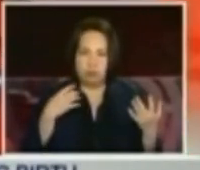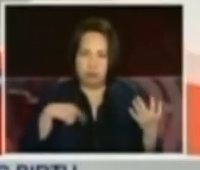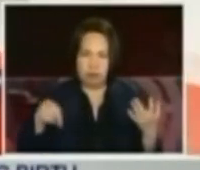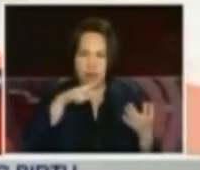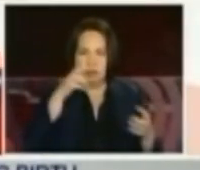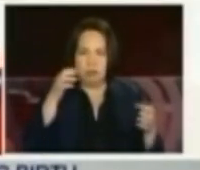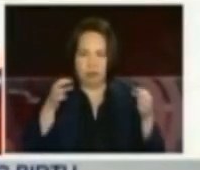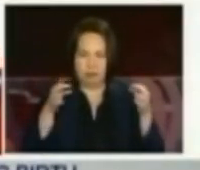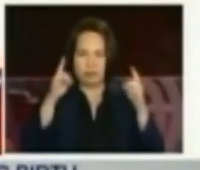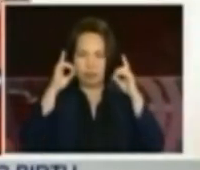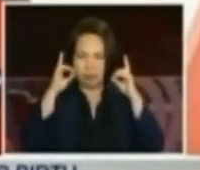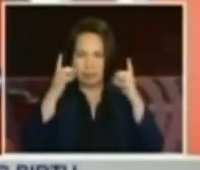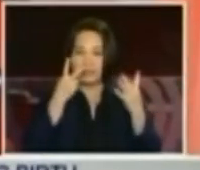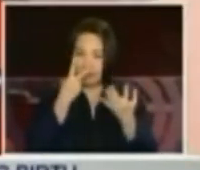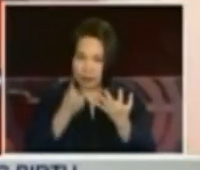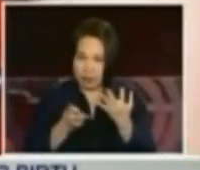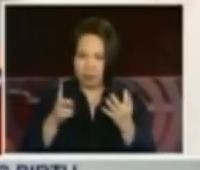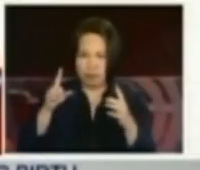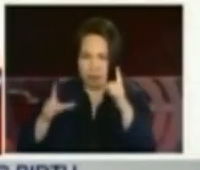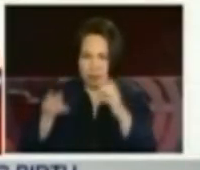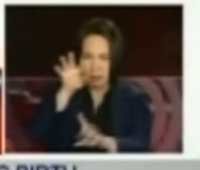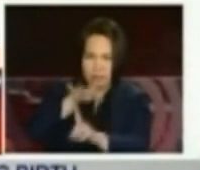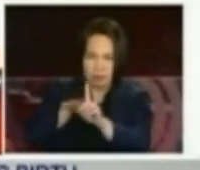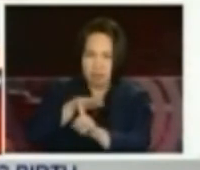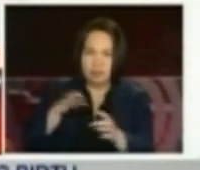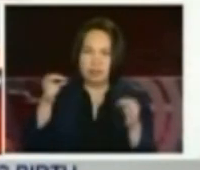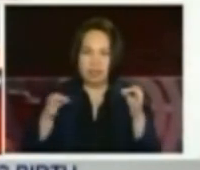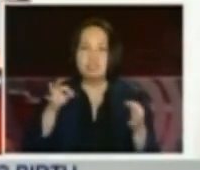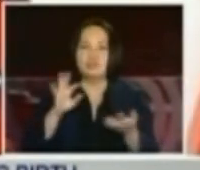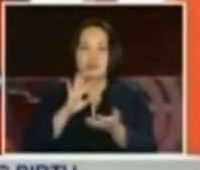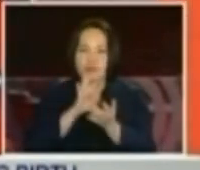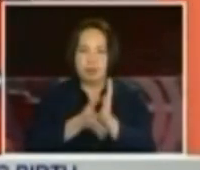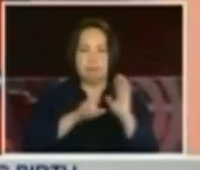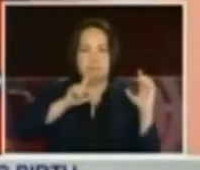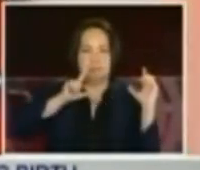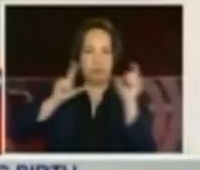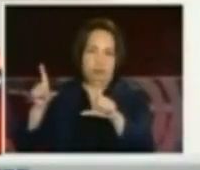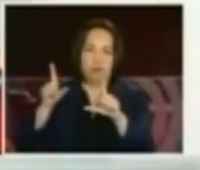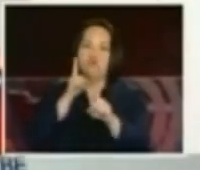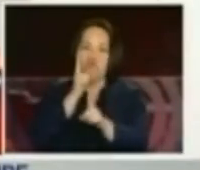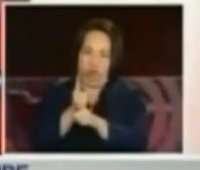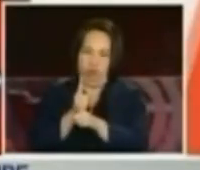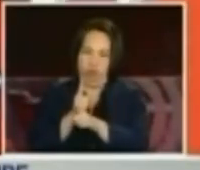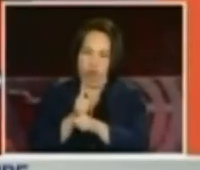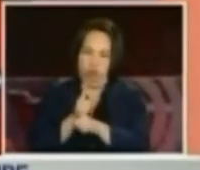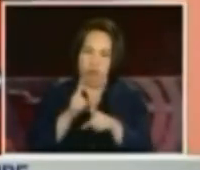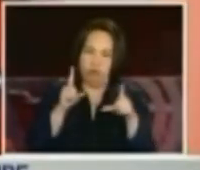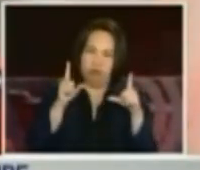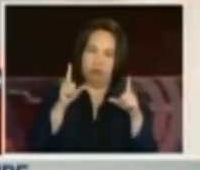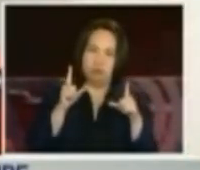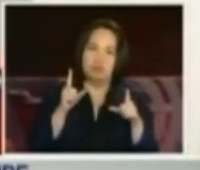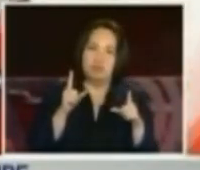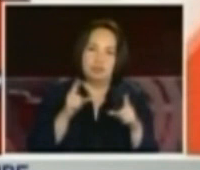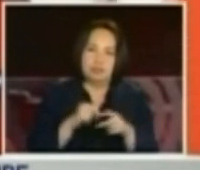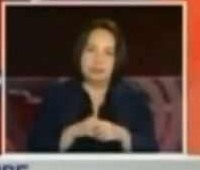be, and is hereby convicted of the charge against him in Article